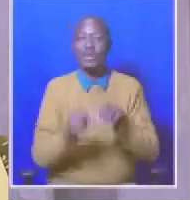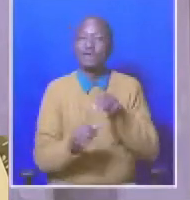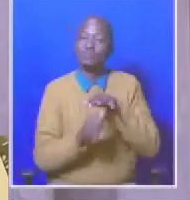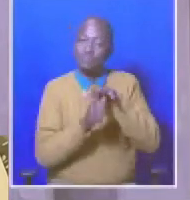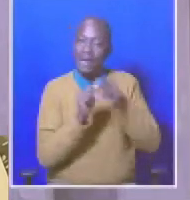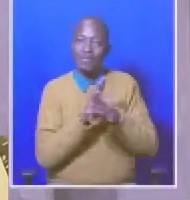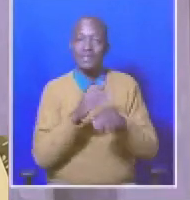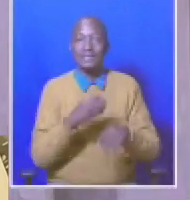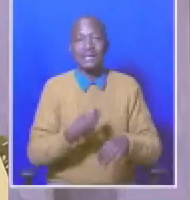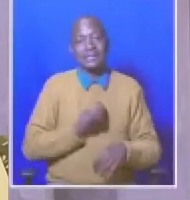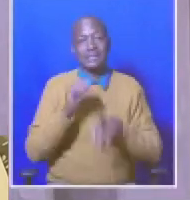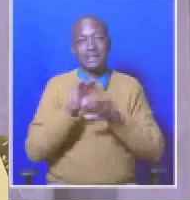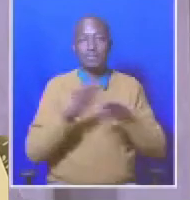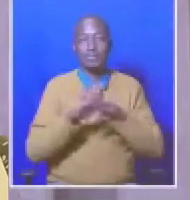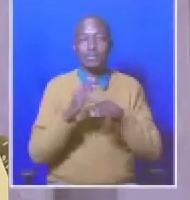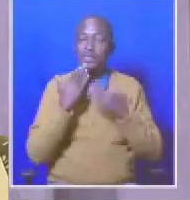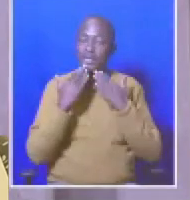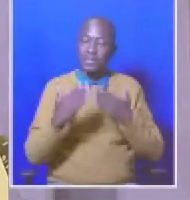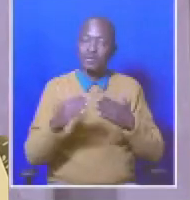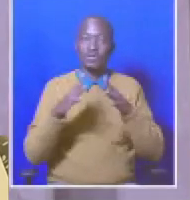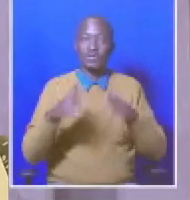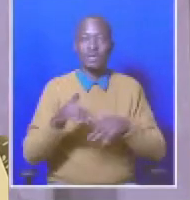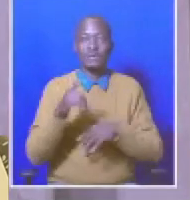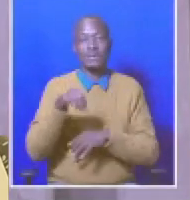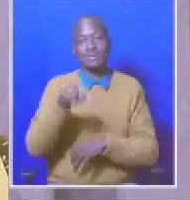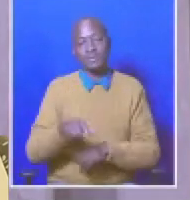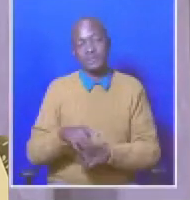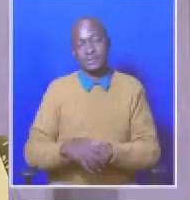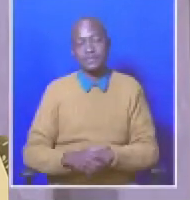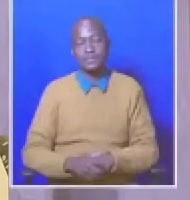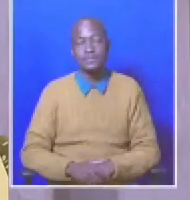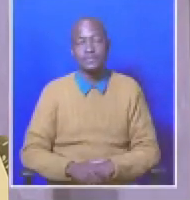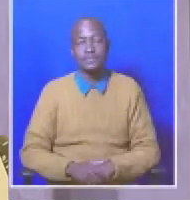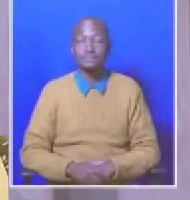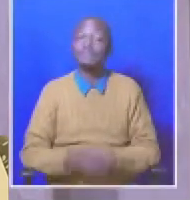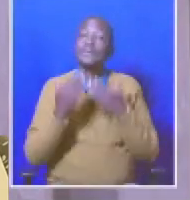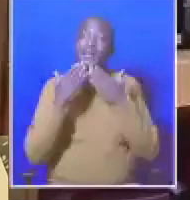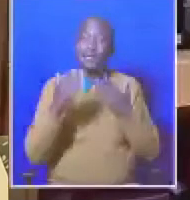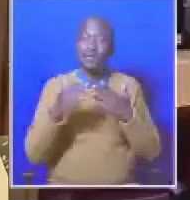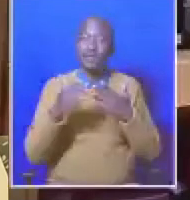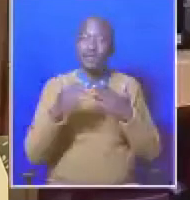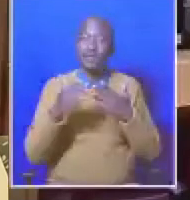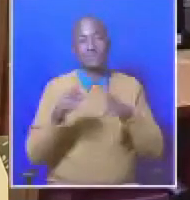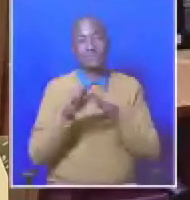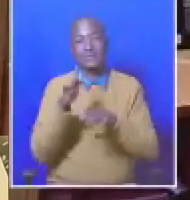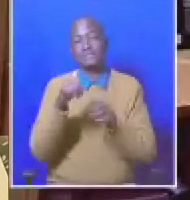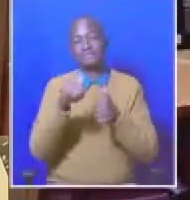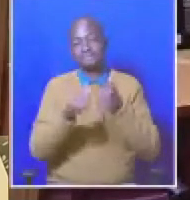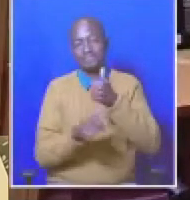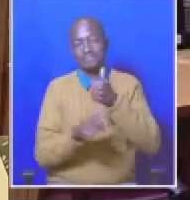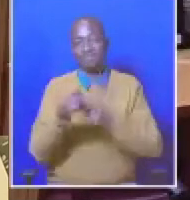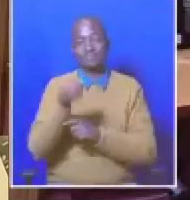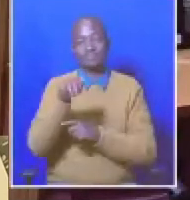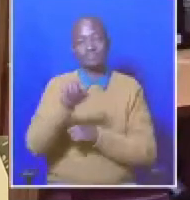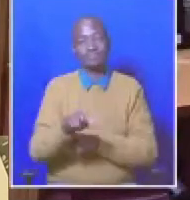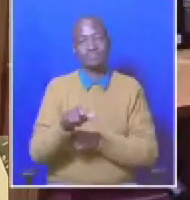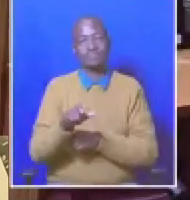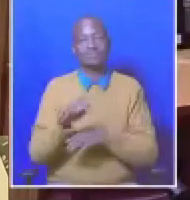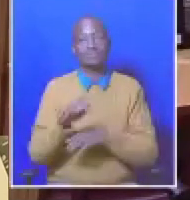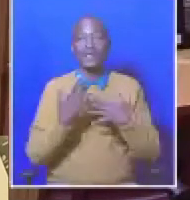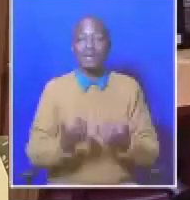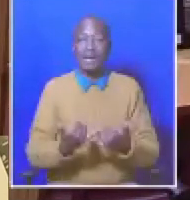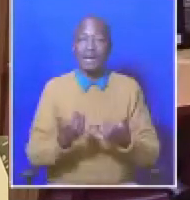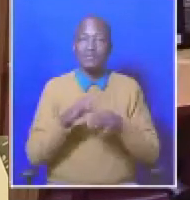young people. Thank you very much, Chairperson. No, thank you very much, Deputy President. Honorable members, we'll now move on